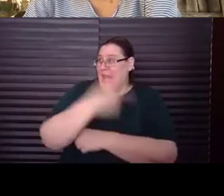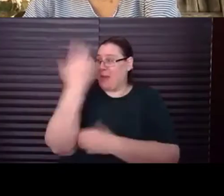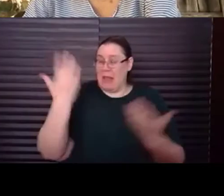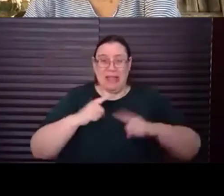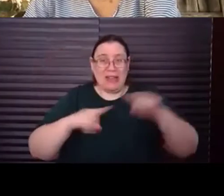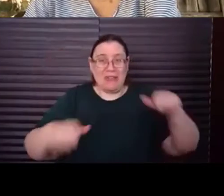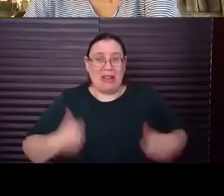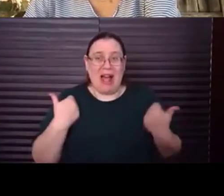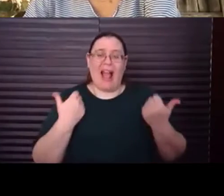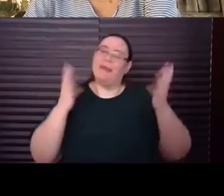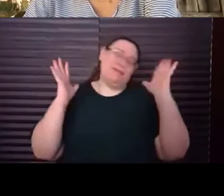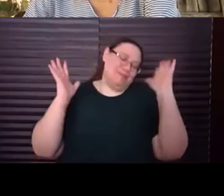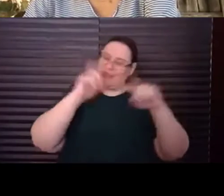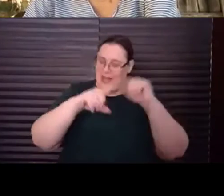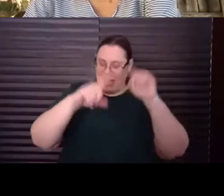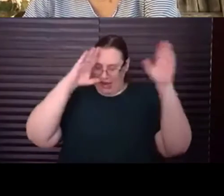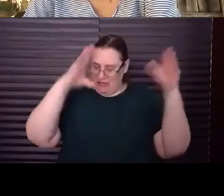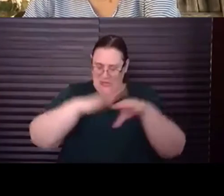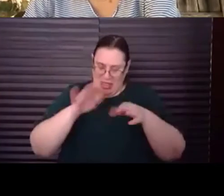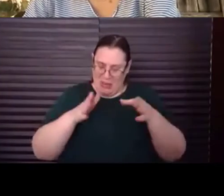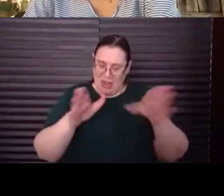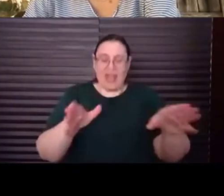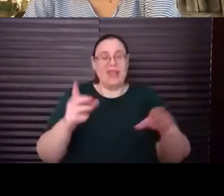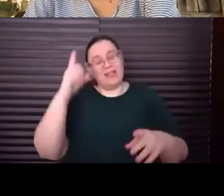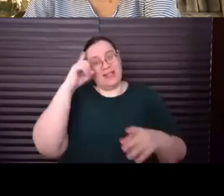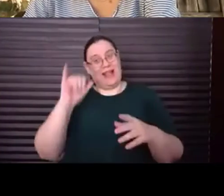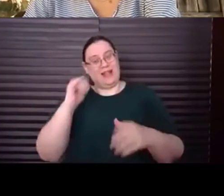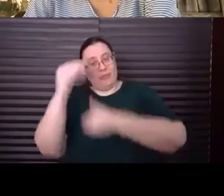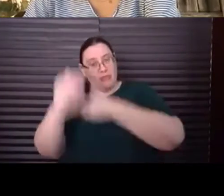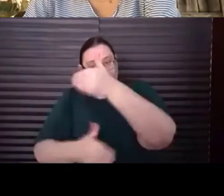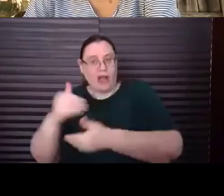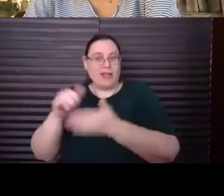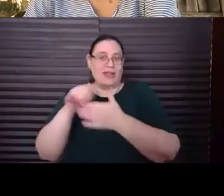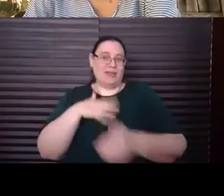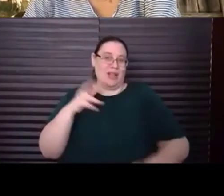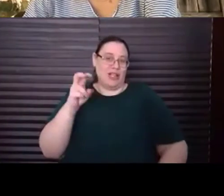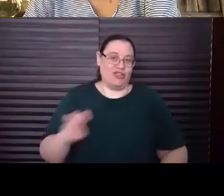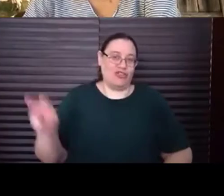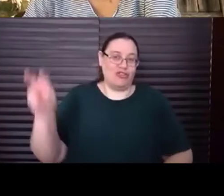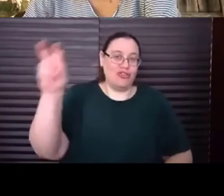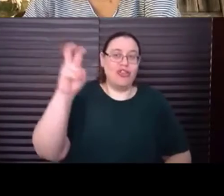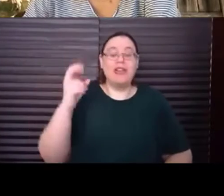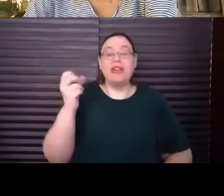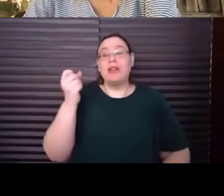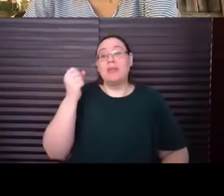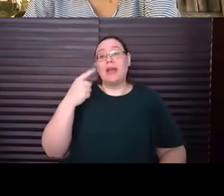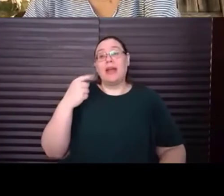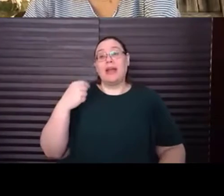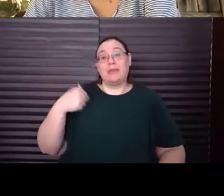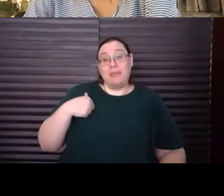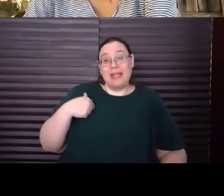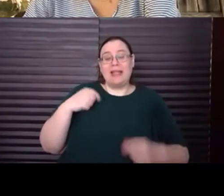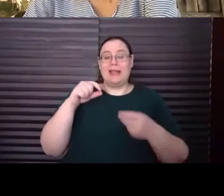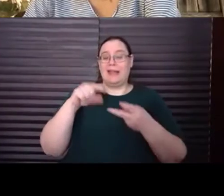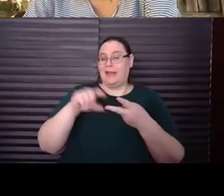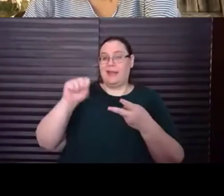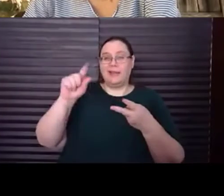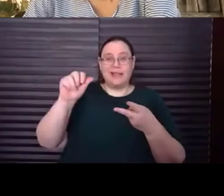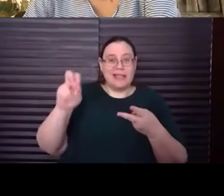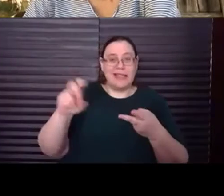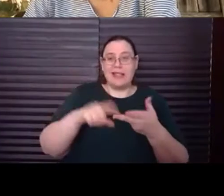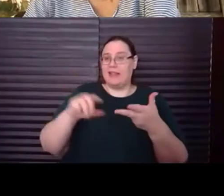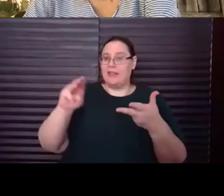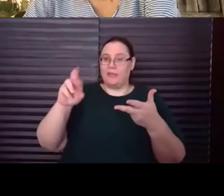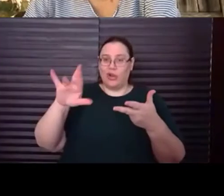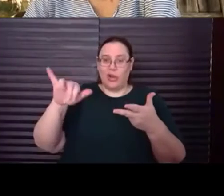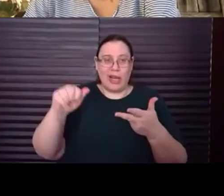way, I'm just learning that's the process, and that's just my journey. But like it brought me and Steve and Maria and all of